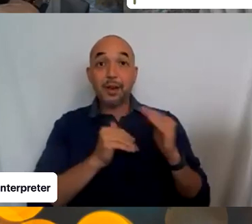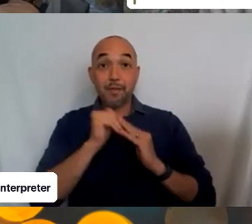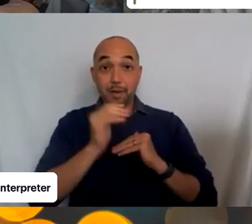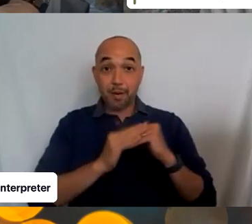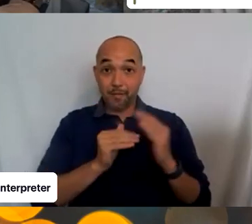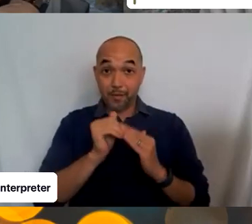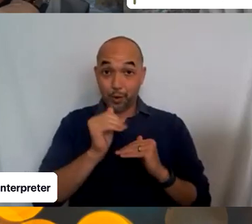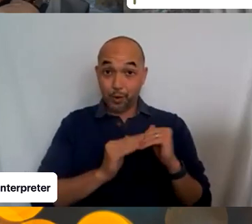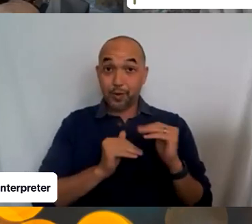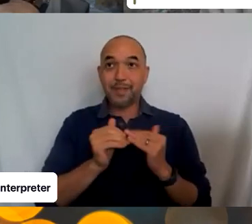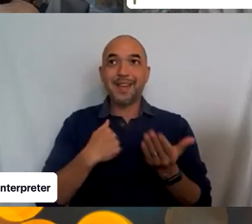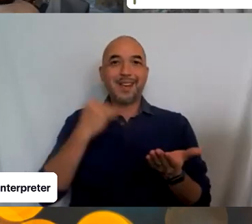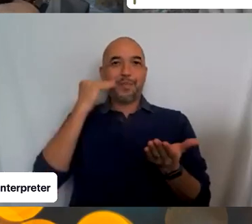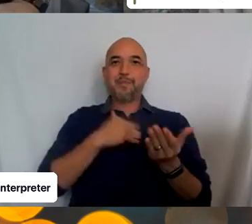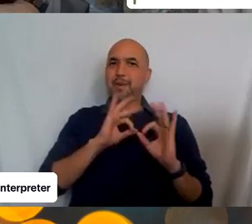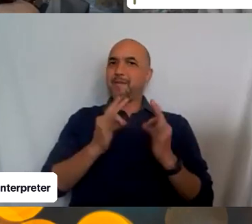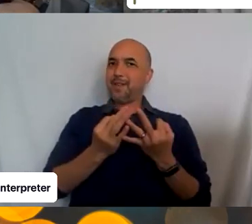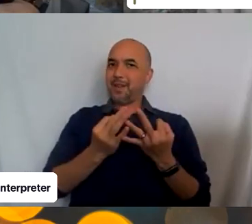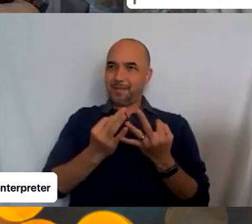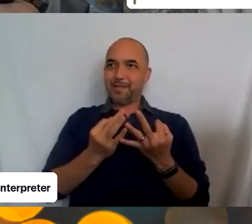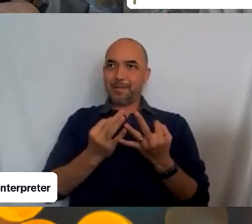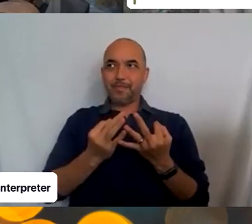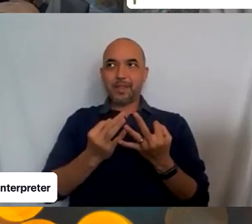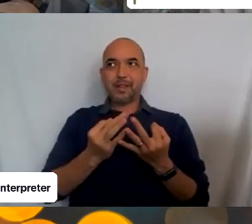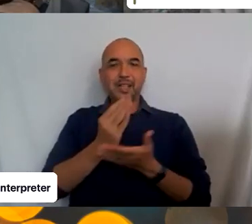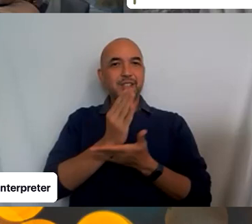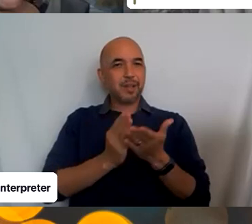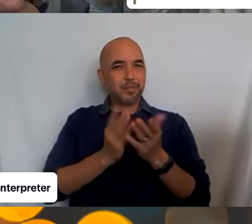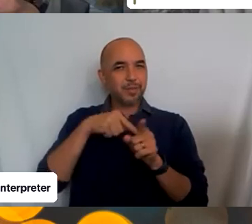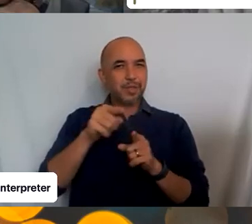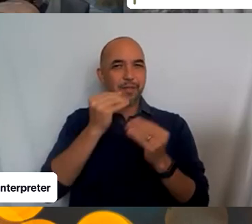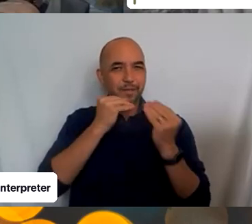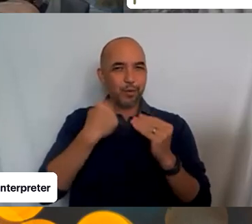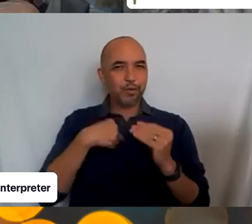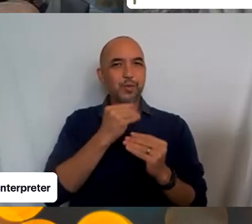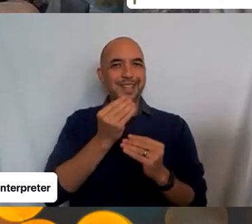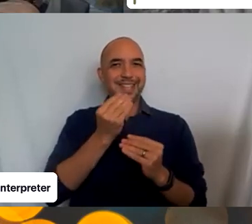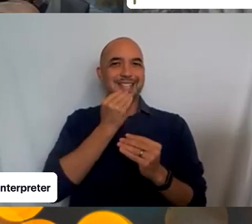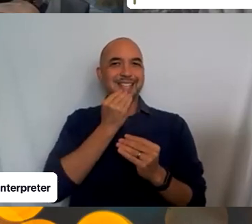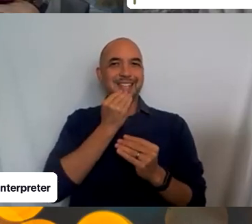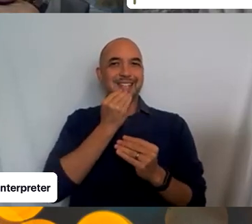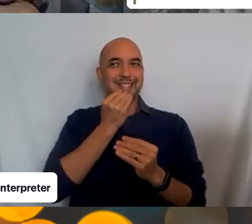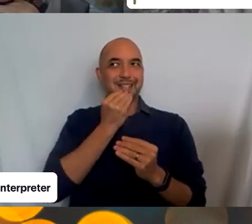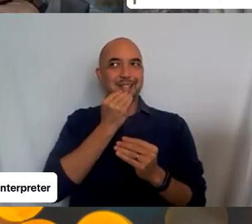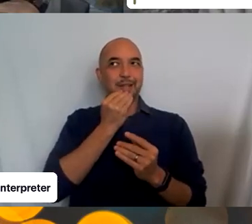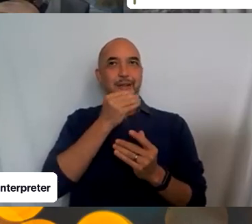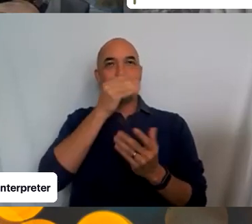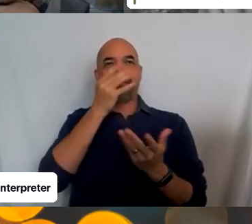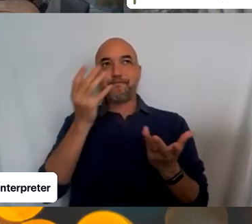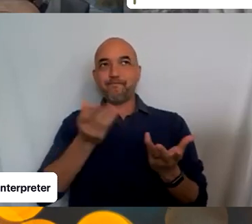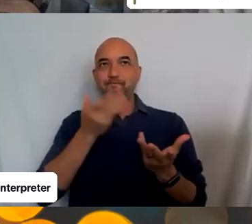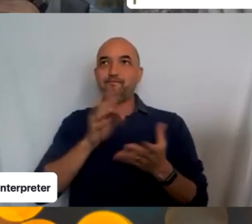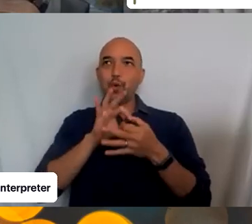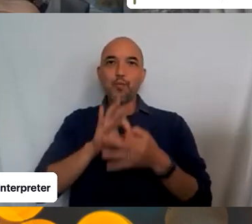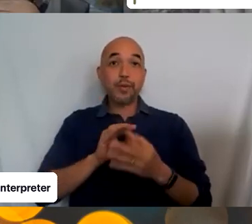foods that we do eat when the mood is right and the time is right. And it's often dictated by our comfort levels or where we